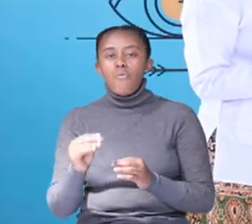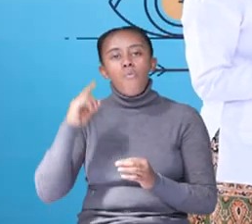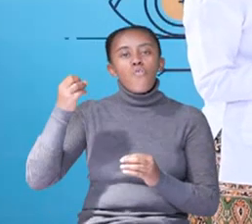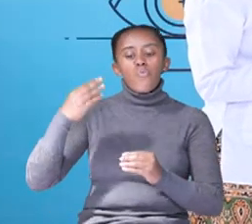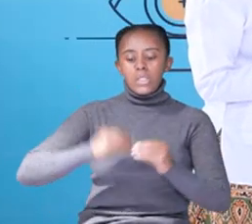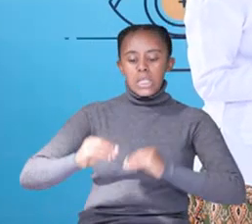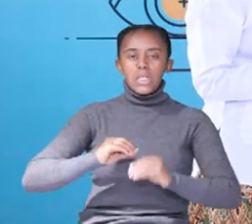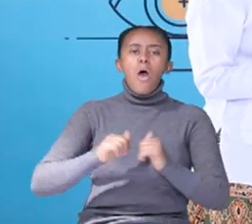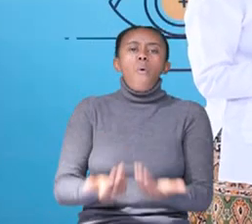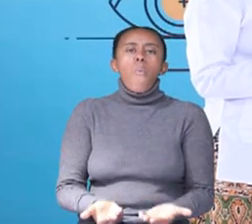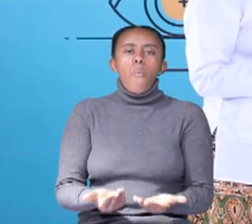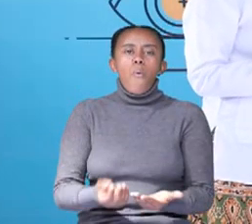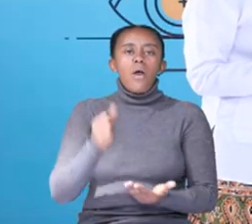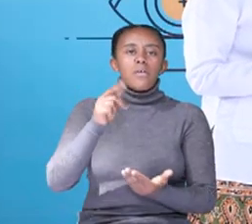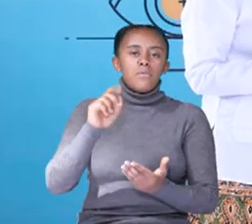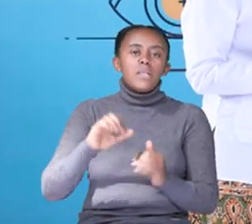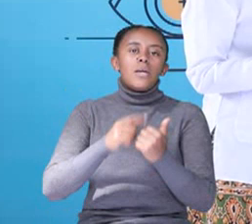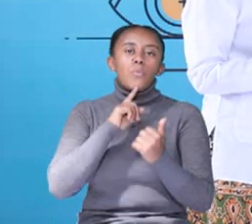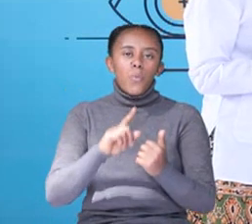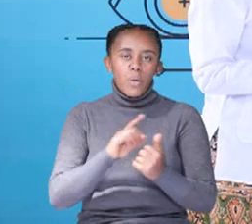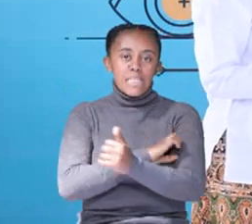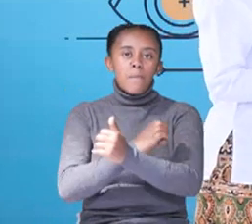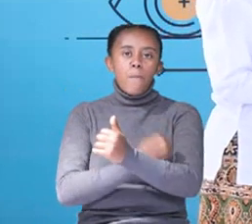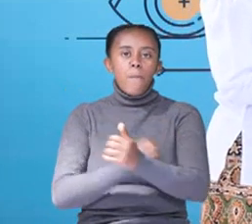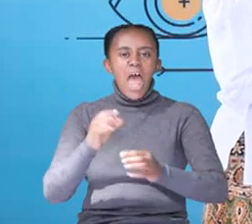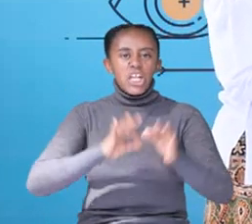ATP produced in respiration, which is our